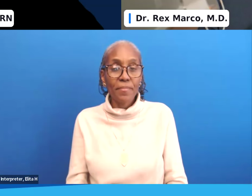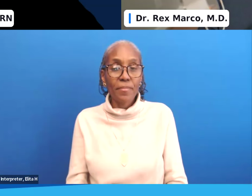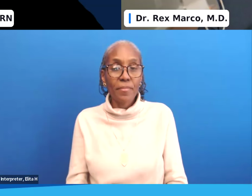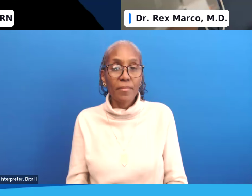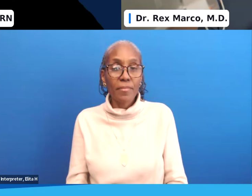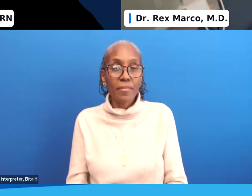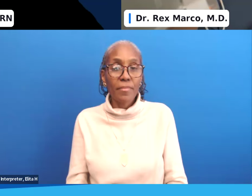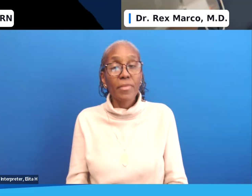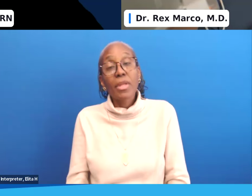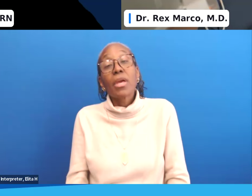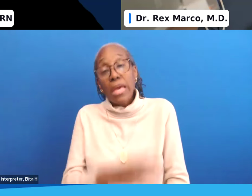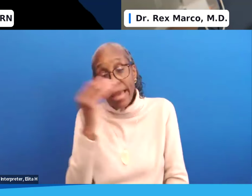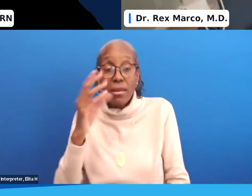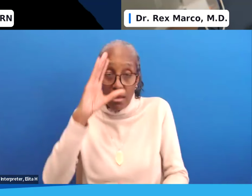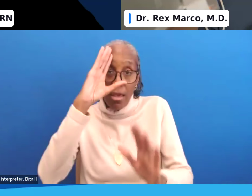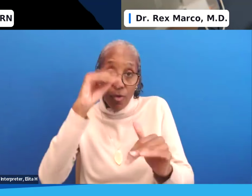And there's hope.